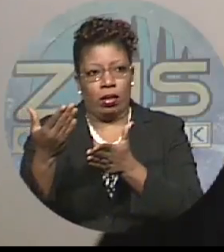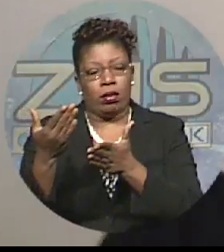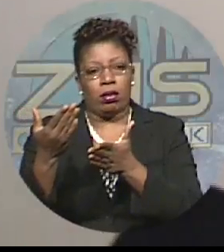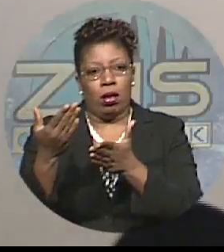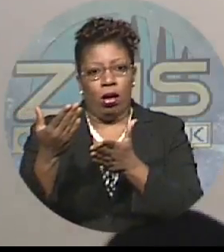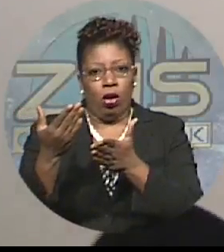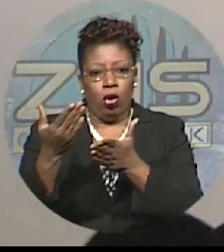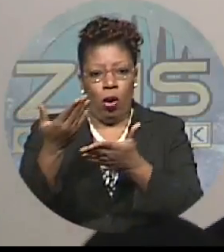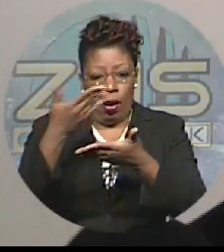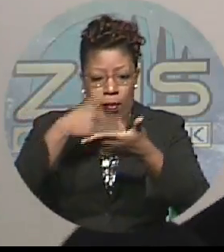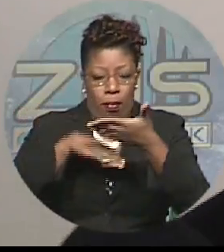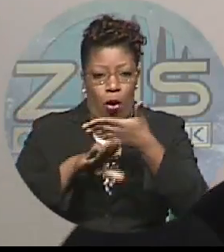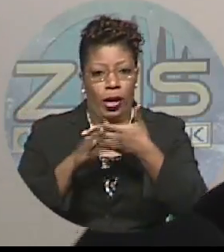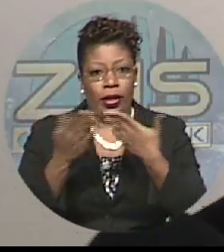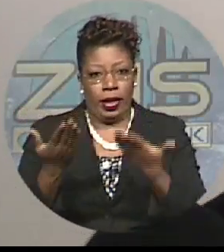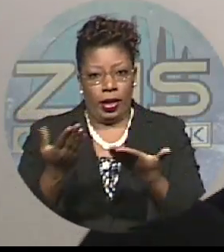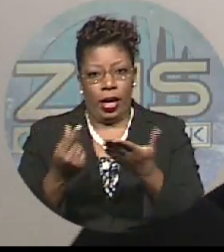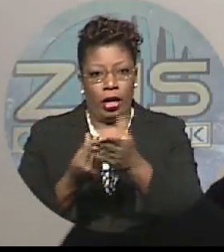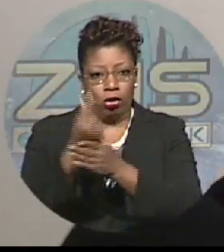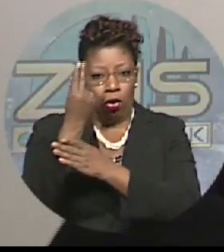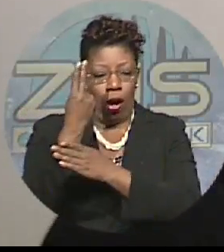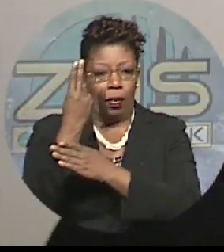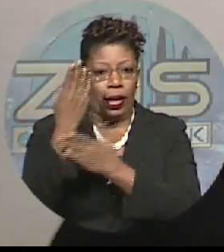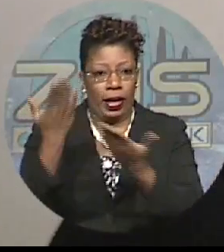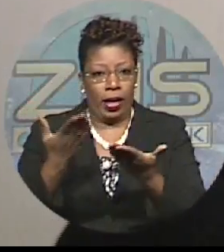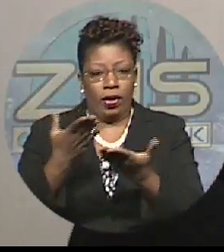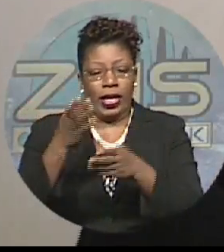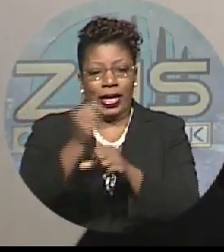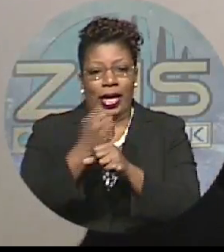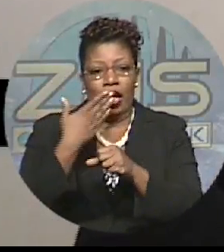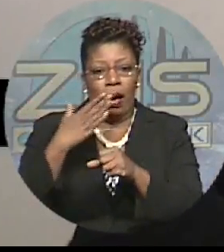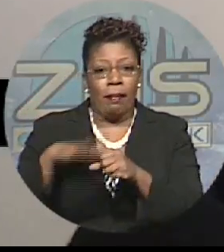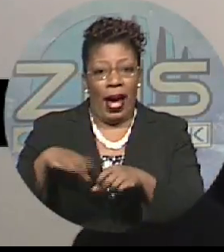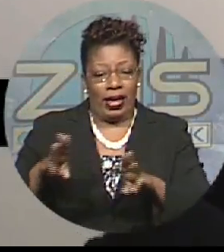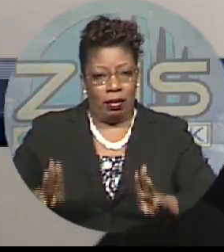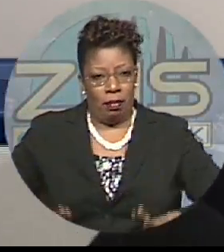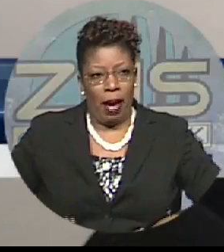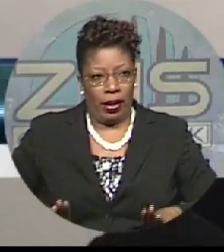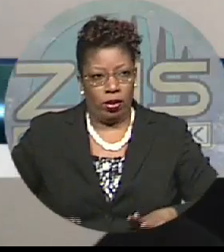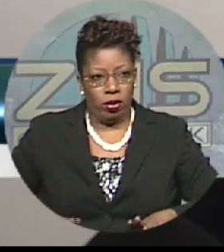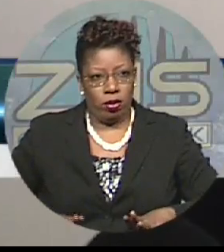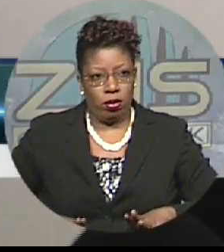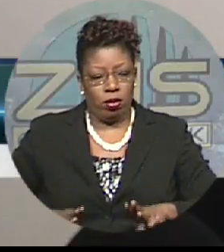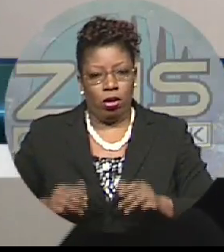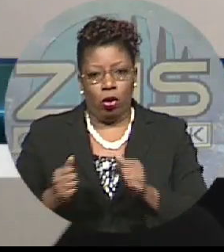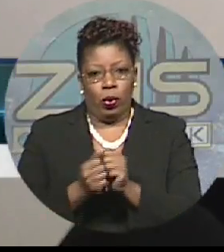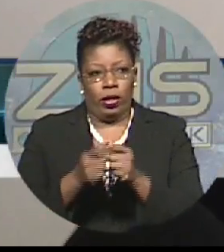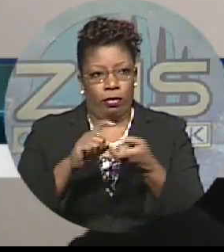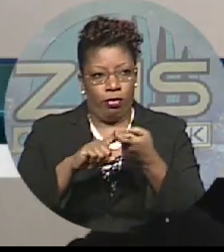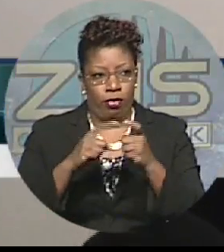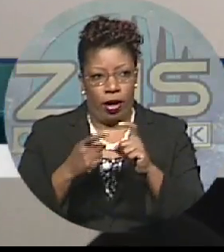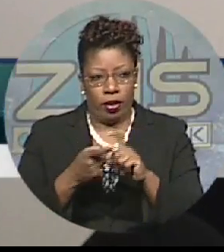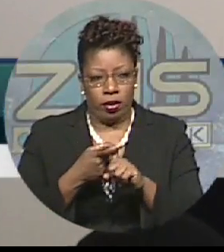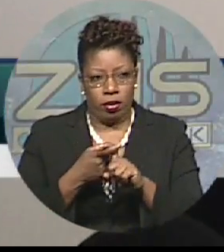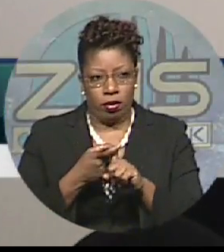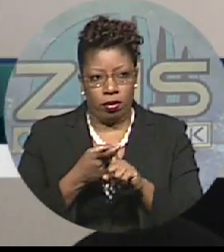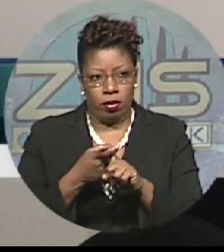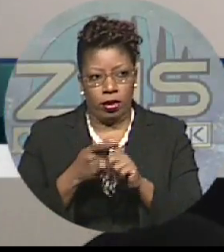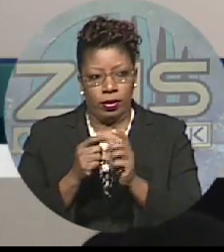raised here, sometimes get the bad manners, you know, with a friend, and